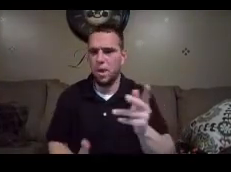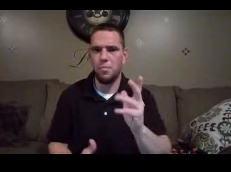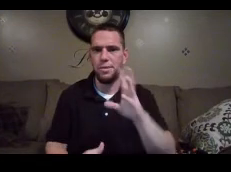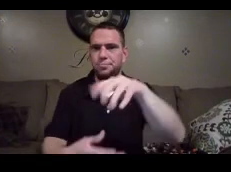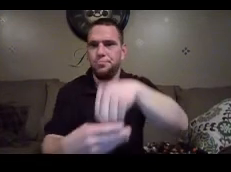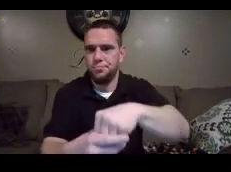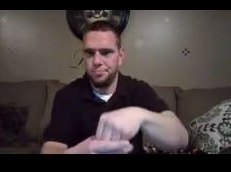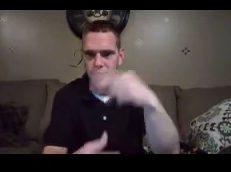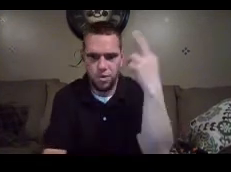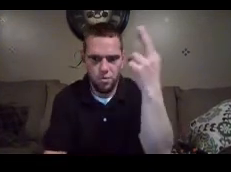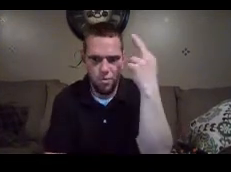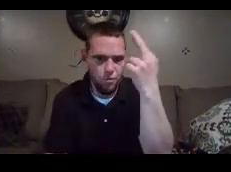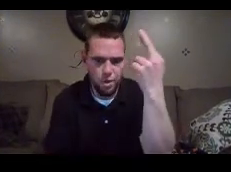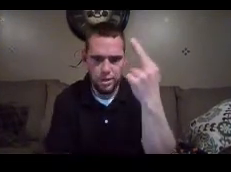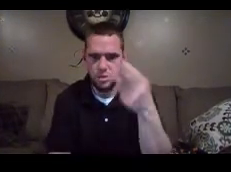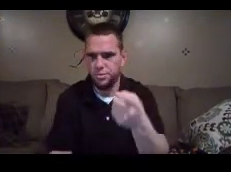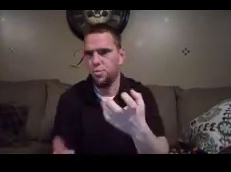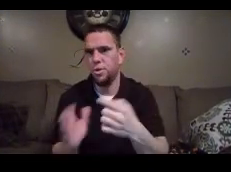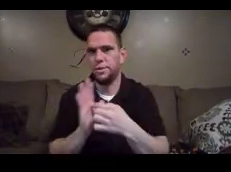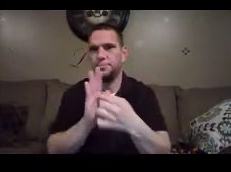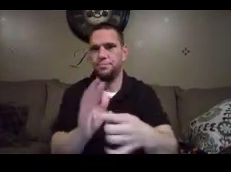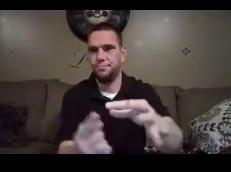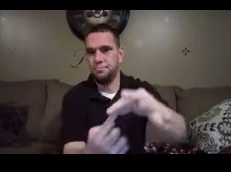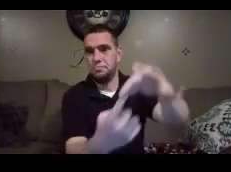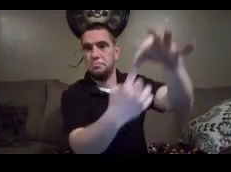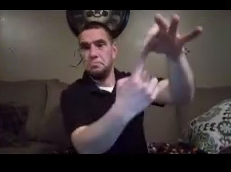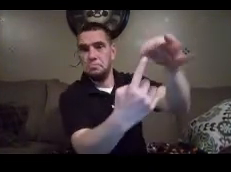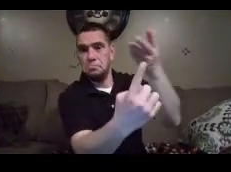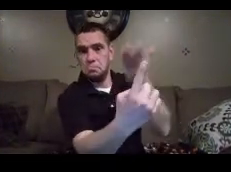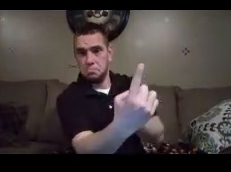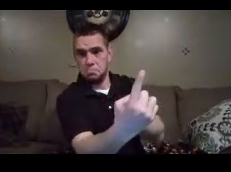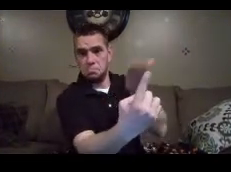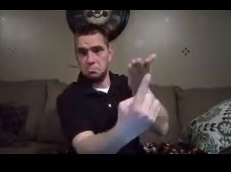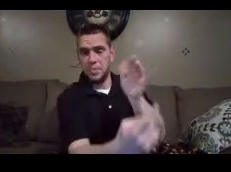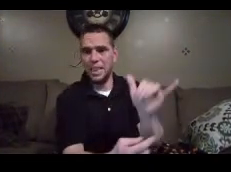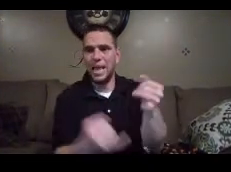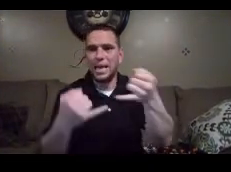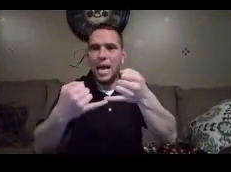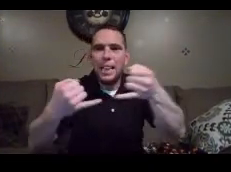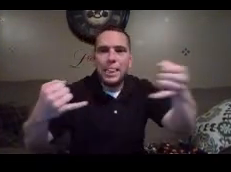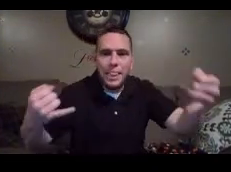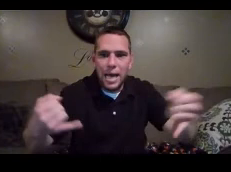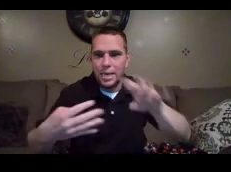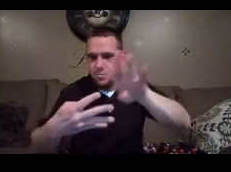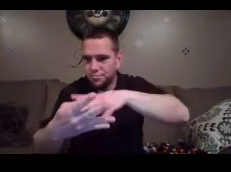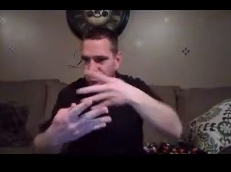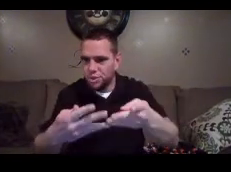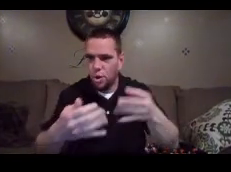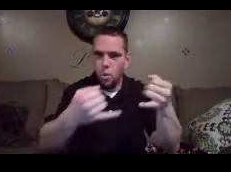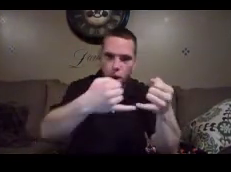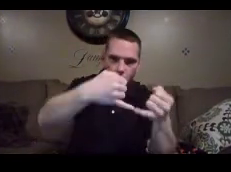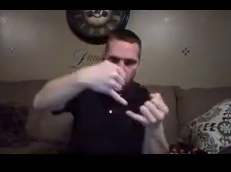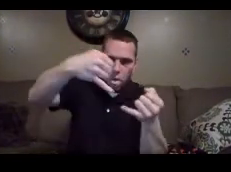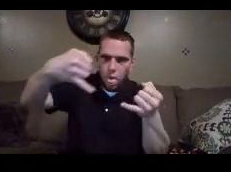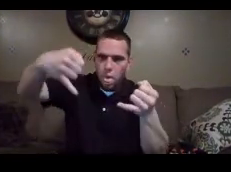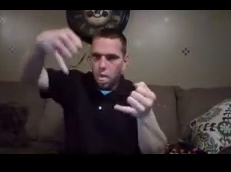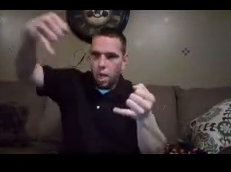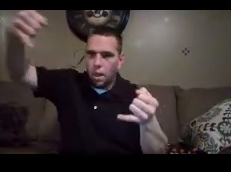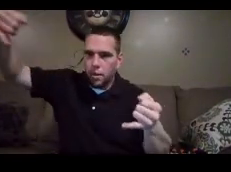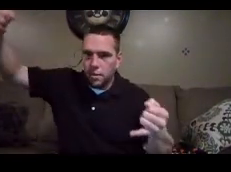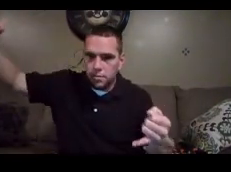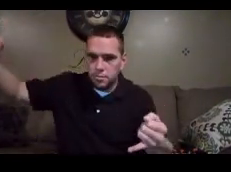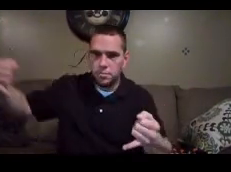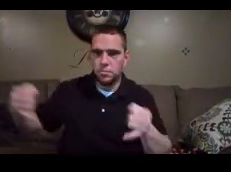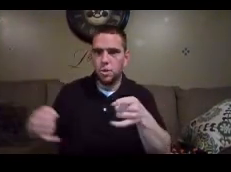you're trying to point out. So let's say it's, you know, a line chart, maybe there's a trend line that you're trying to highlight, you know, conveying that information,